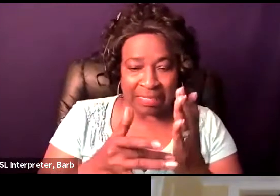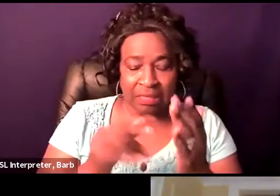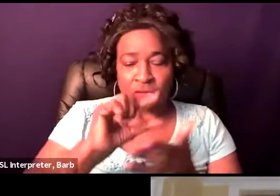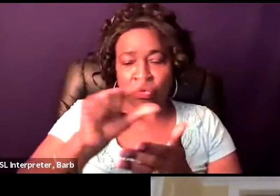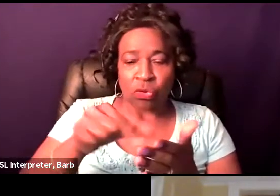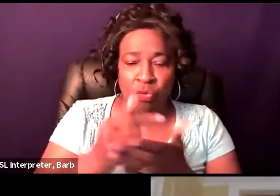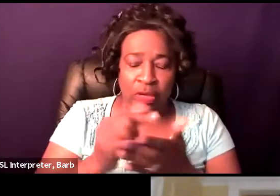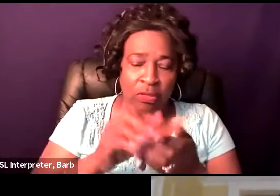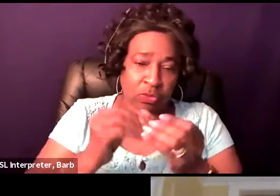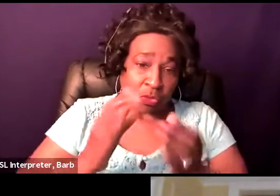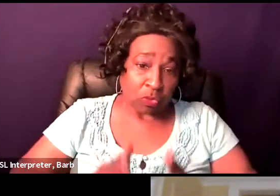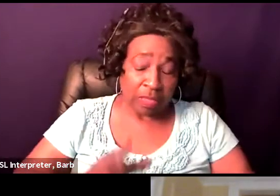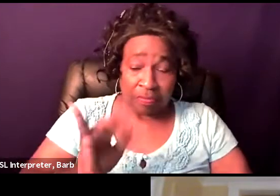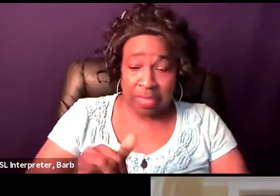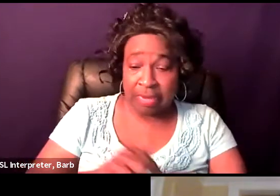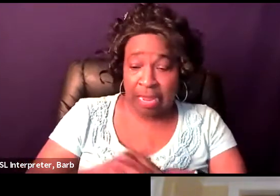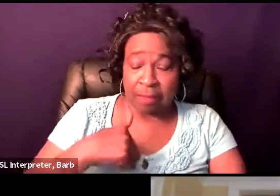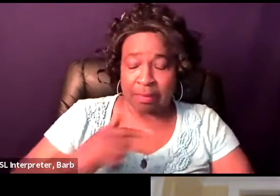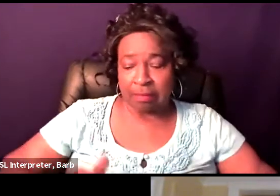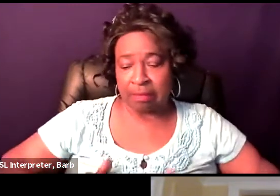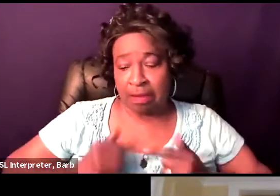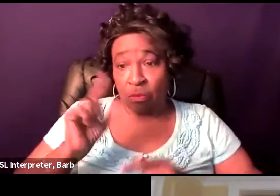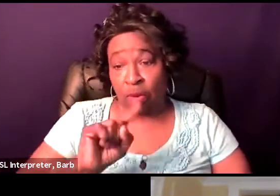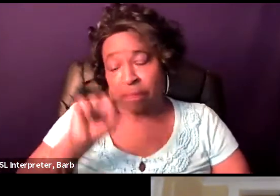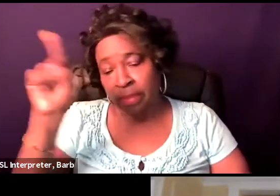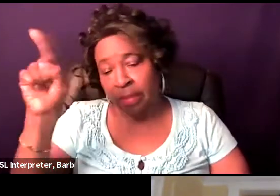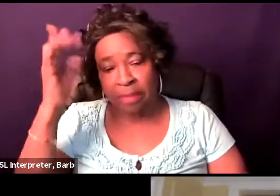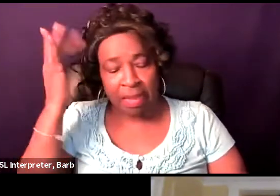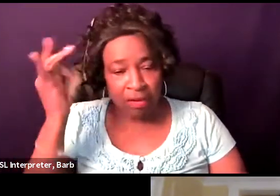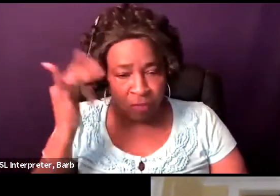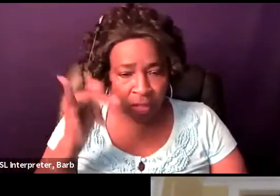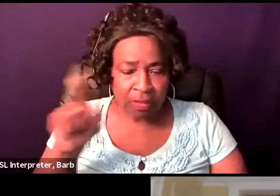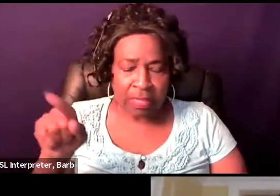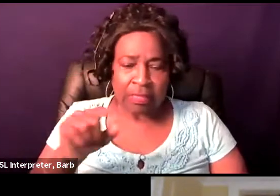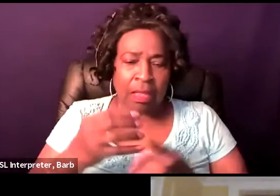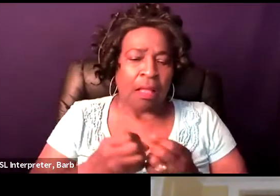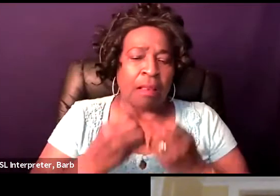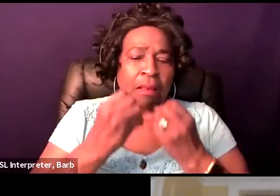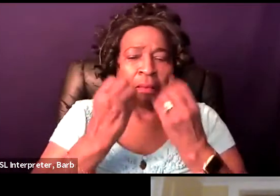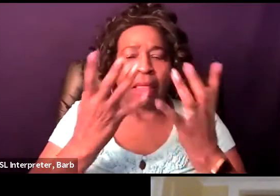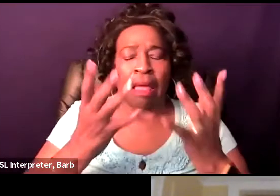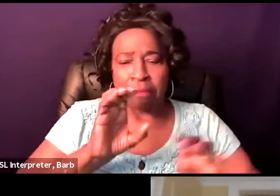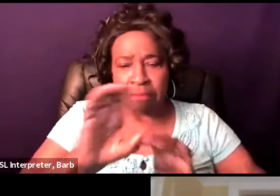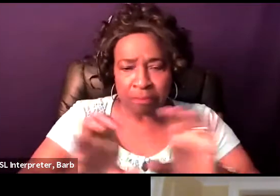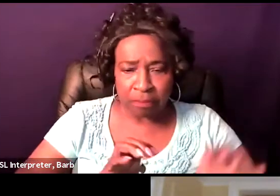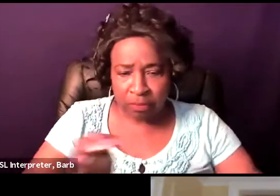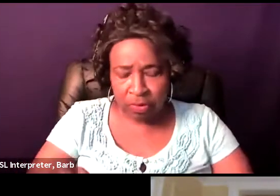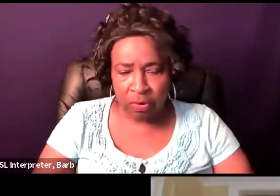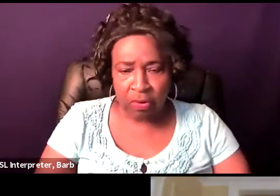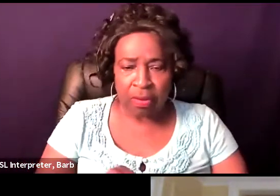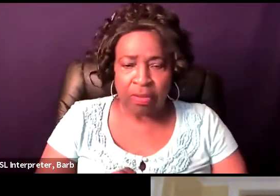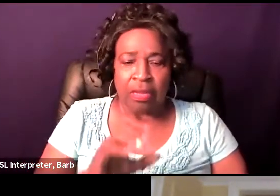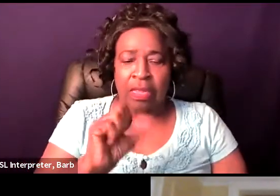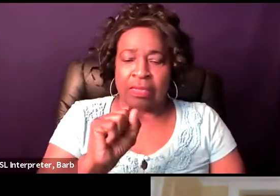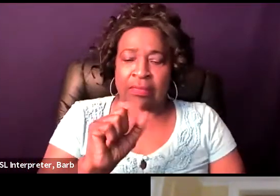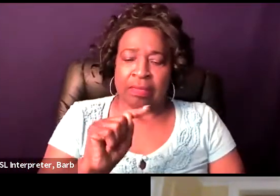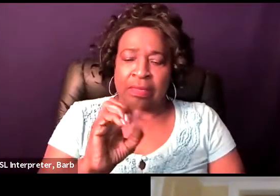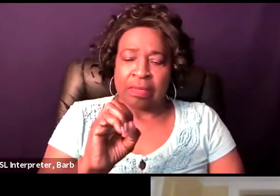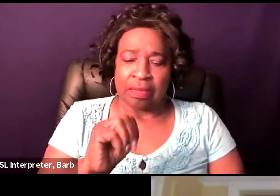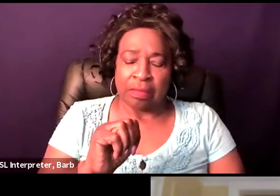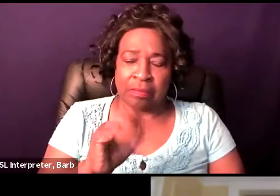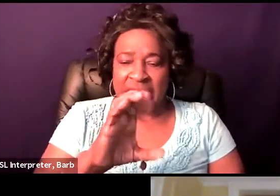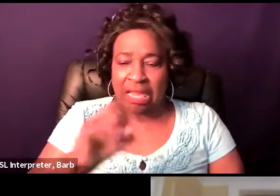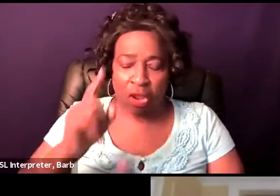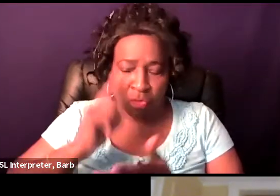student. At that time, I was in California, and there was a lot of investment in regenerative medicine and stem cell research. And so I kind of placed